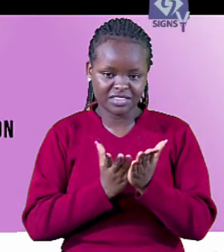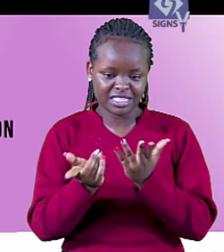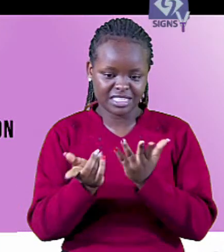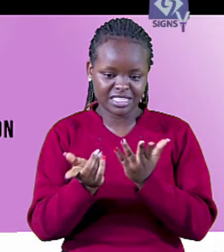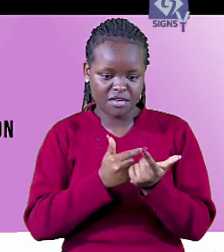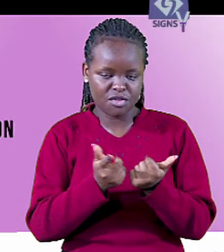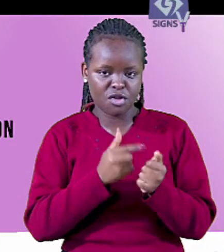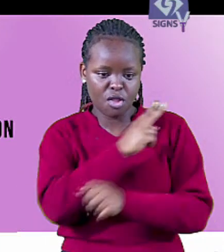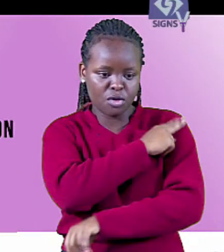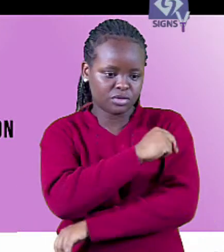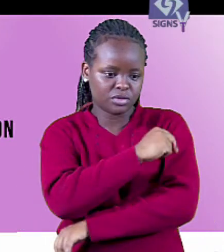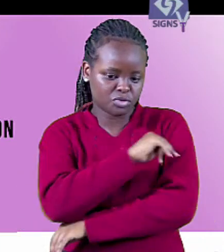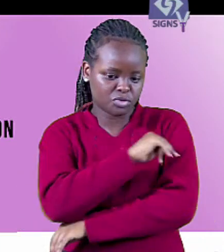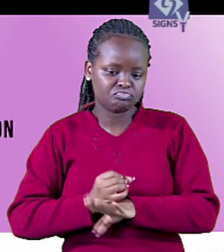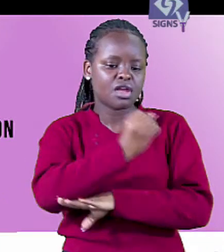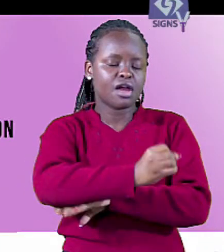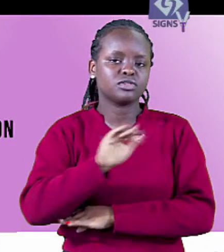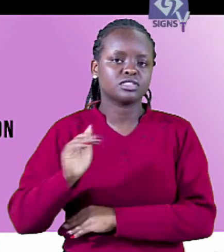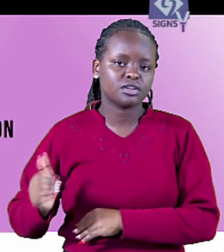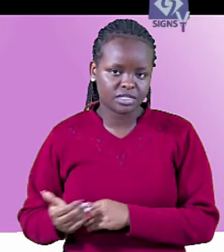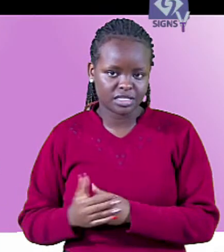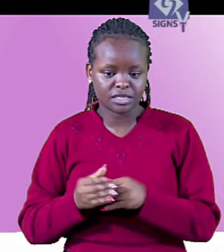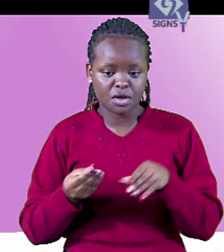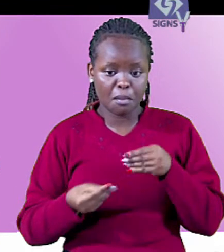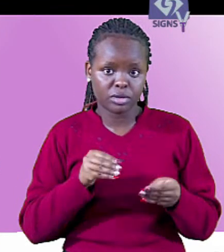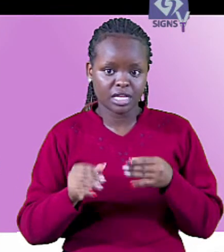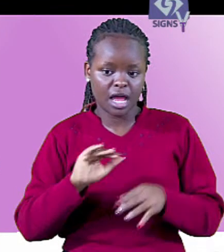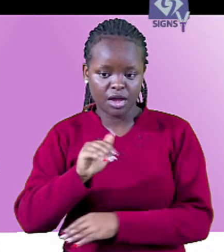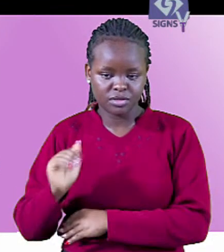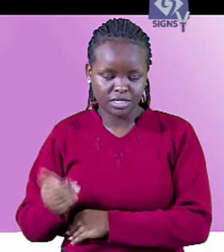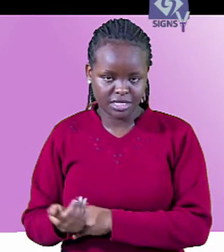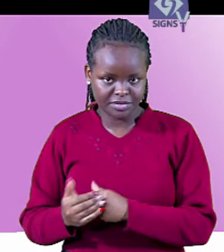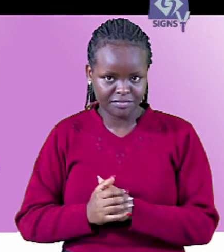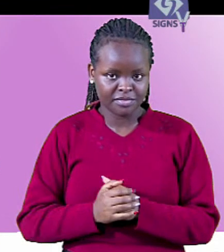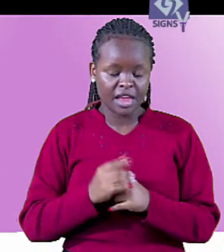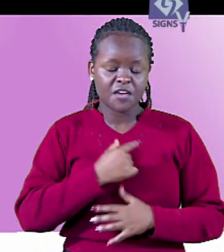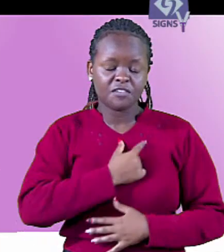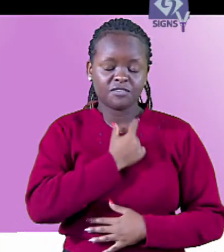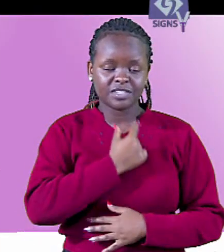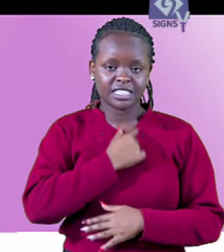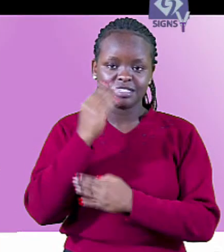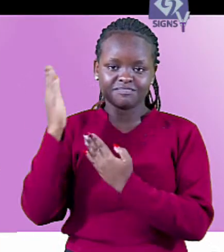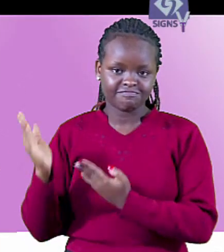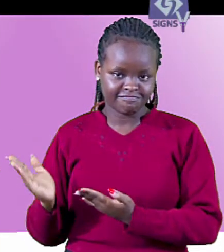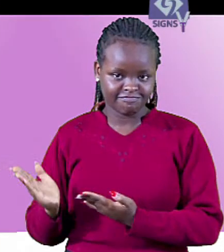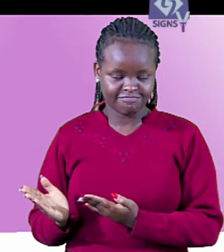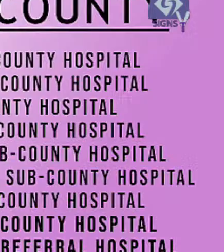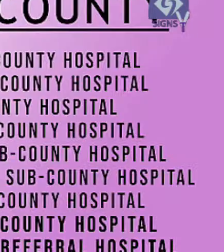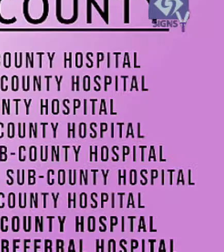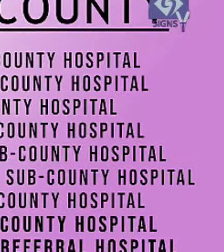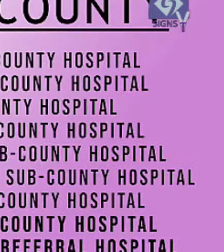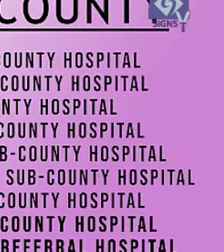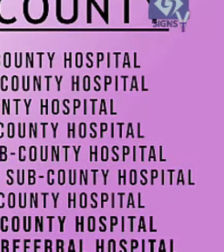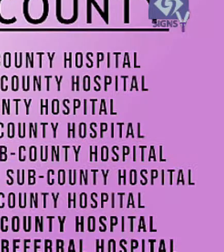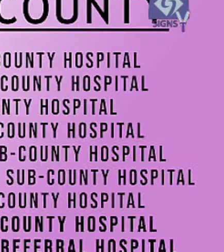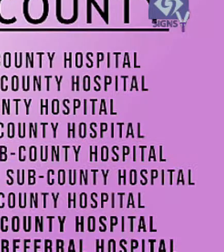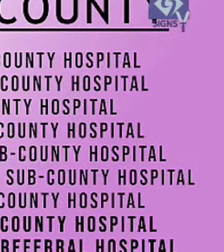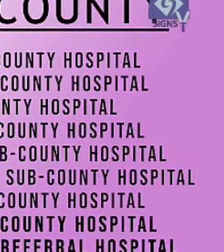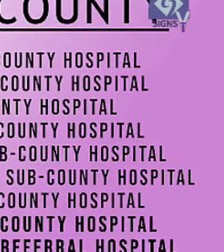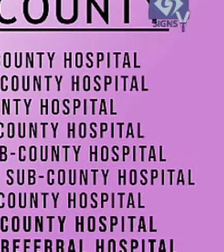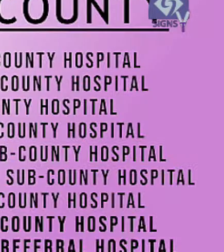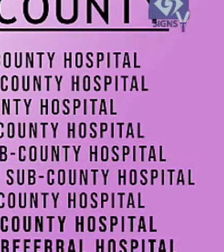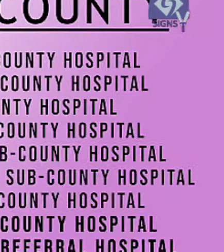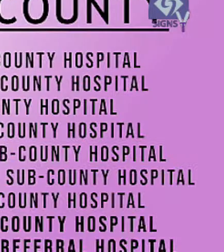in several hospitals across the counties. In Busia County, visit Matayo Sub-County Hospital,